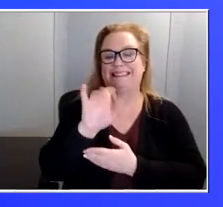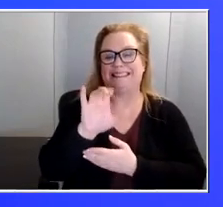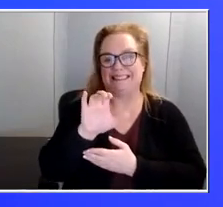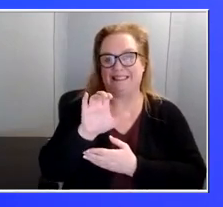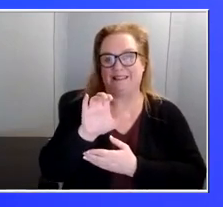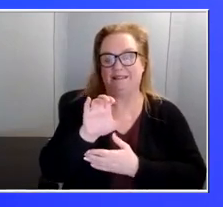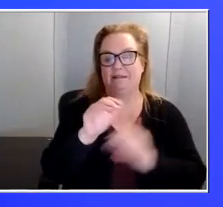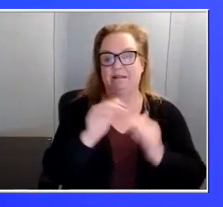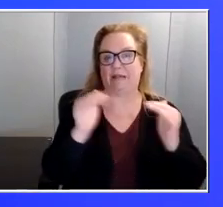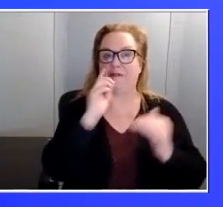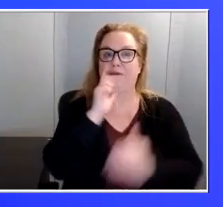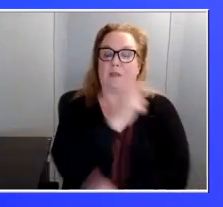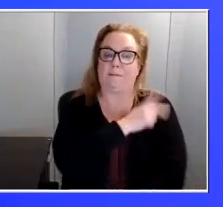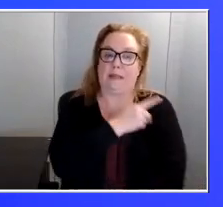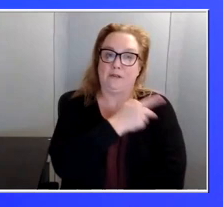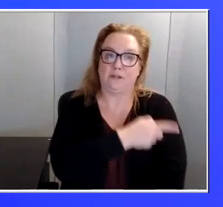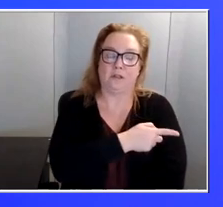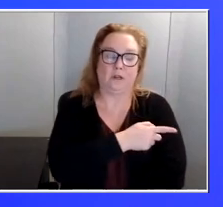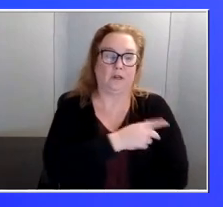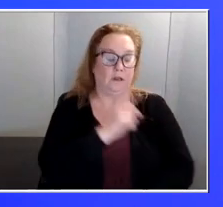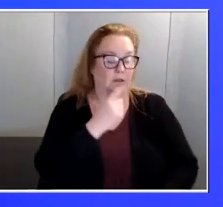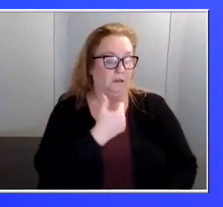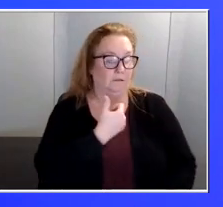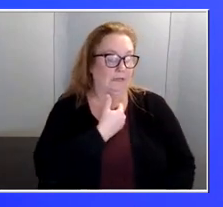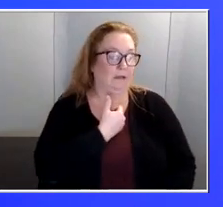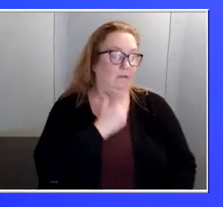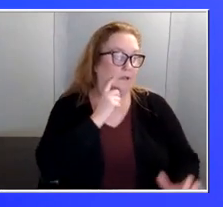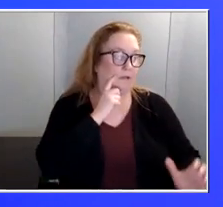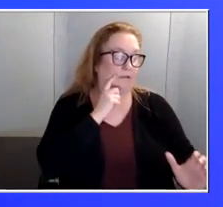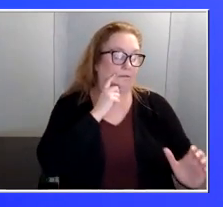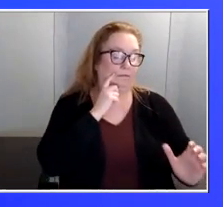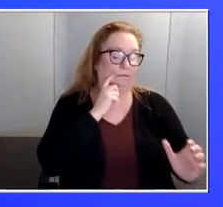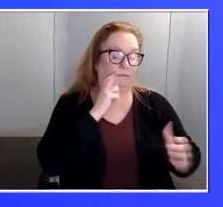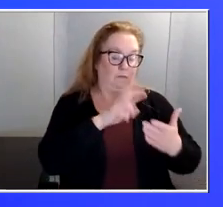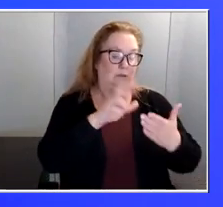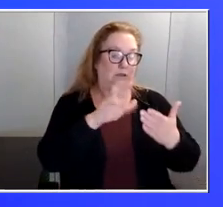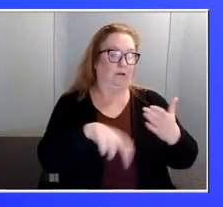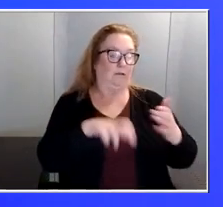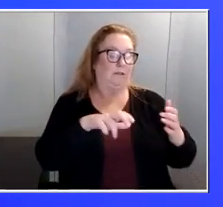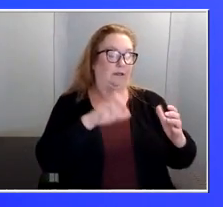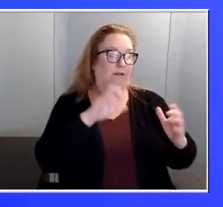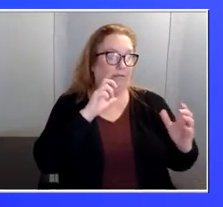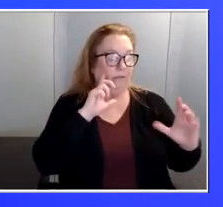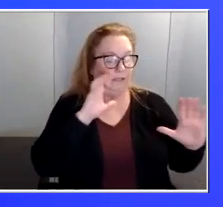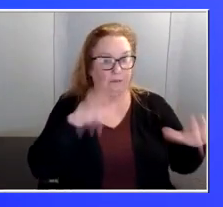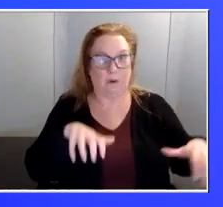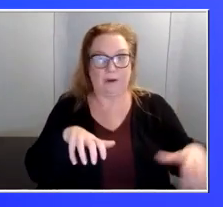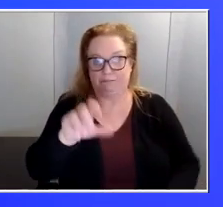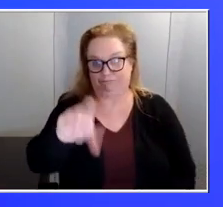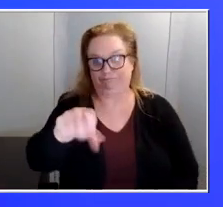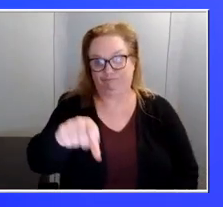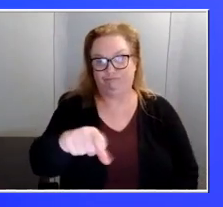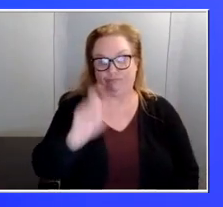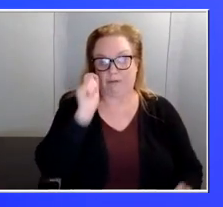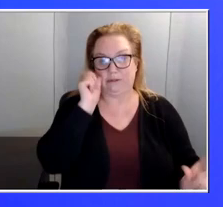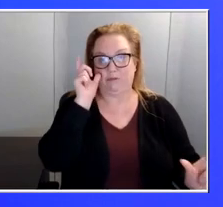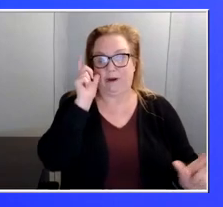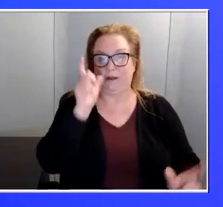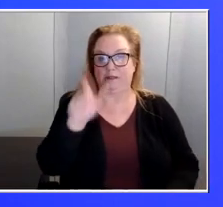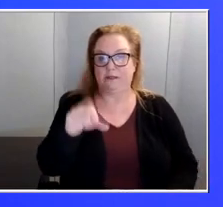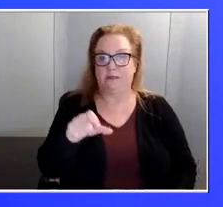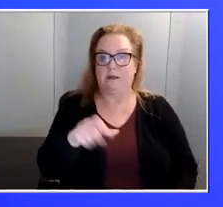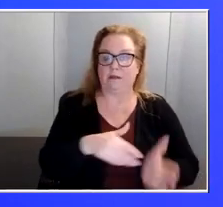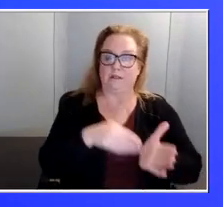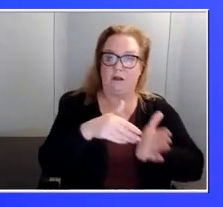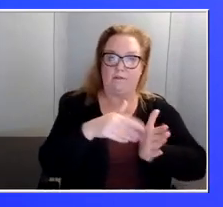One other thing is that, was I surprised about the treatment and the results of her? Of course I was, for several reasons. The onset of the response